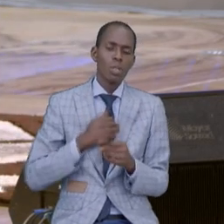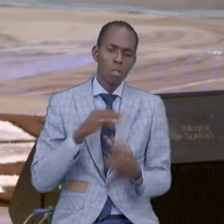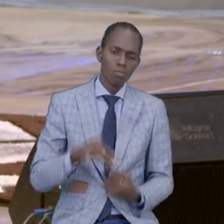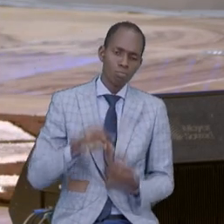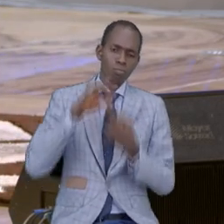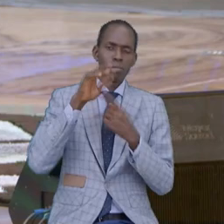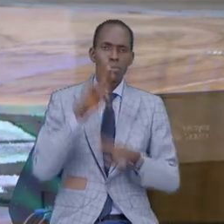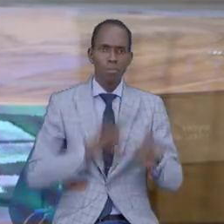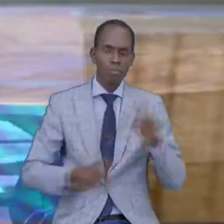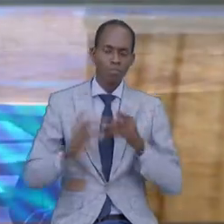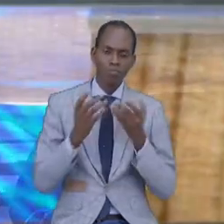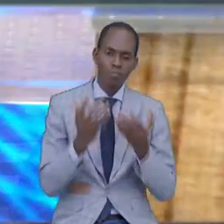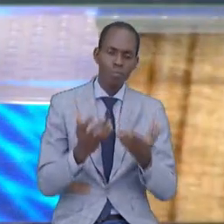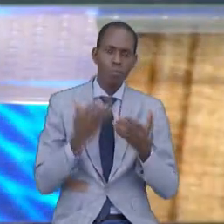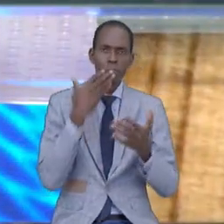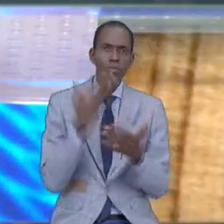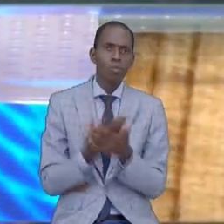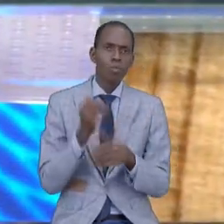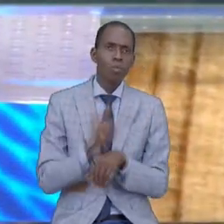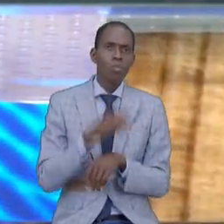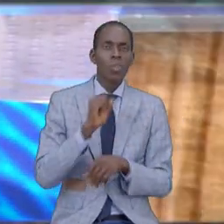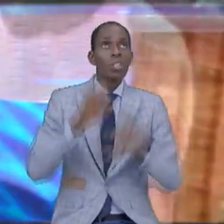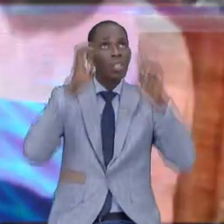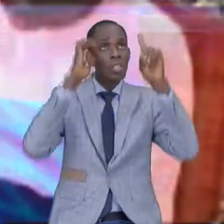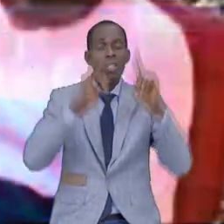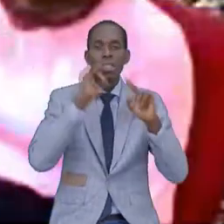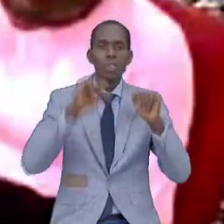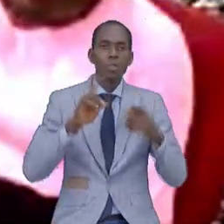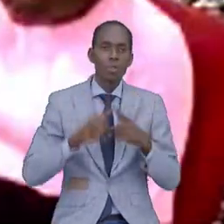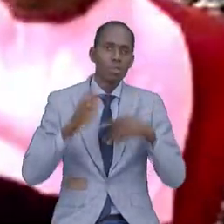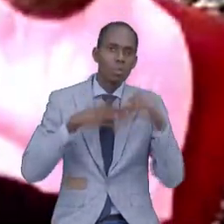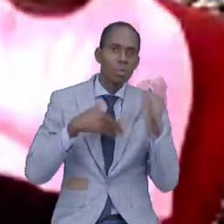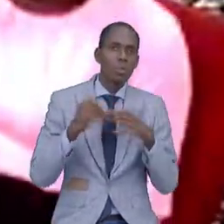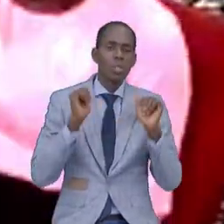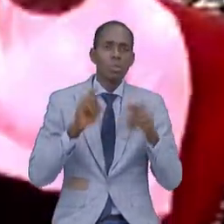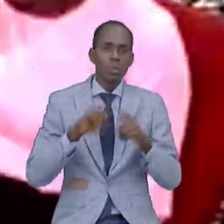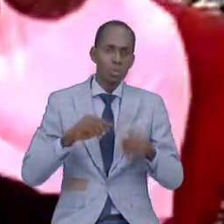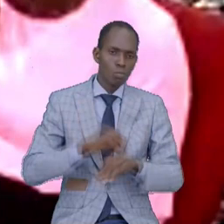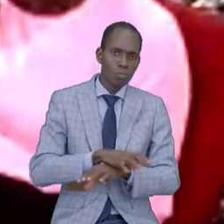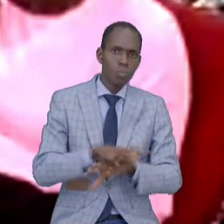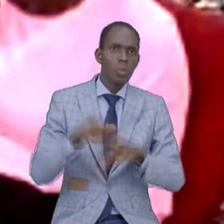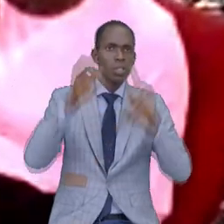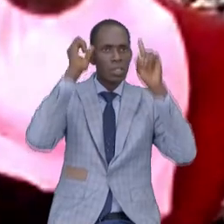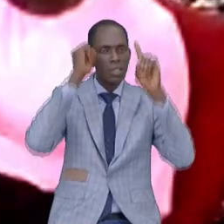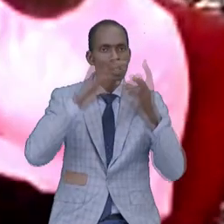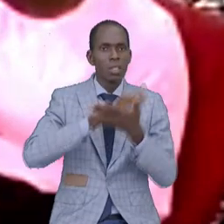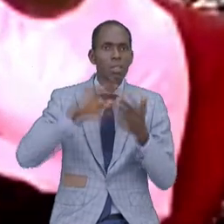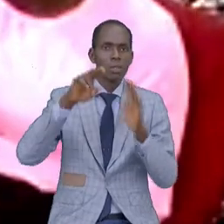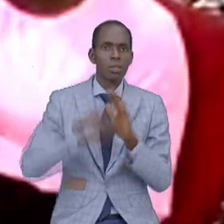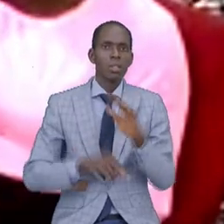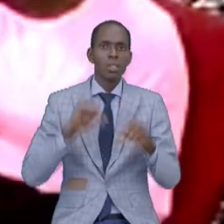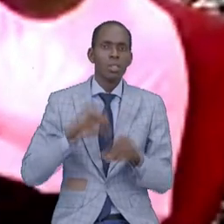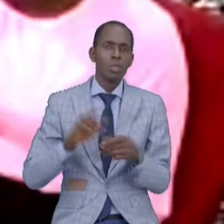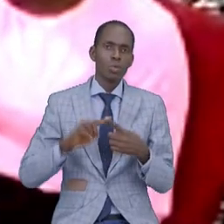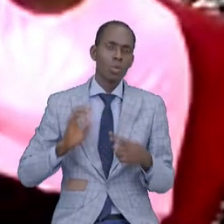people zealous unto good works, is able to impute, is able to impart his righteousness into